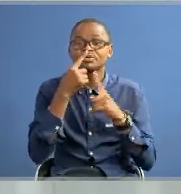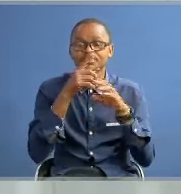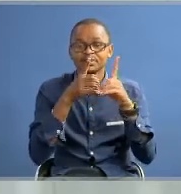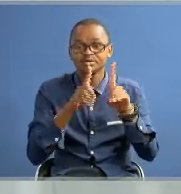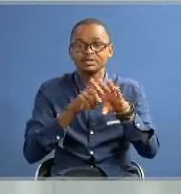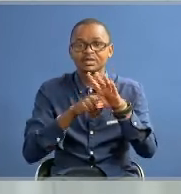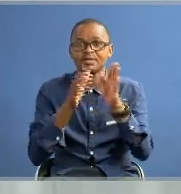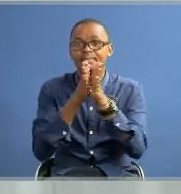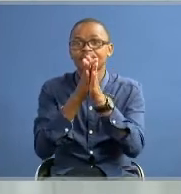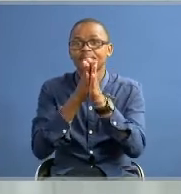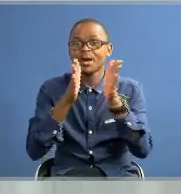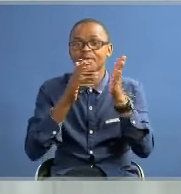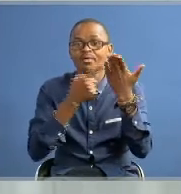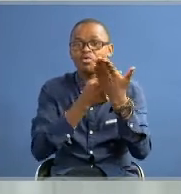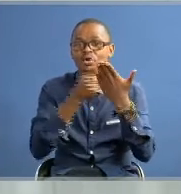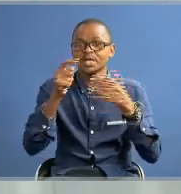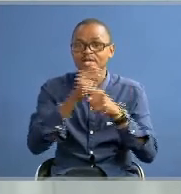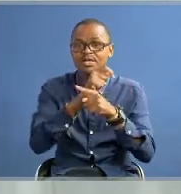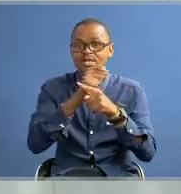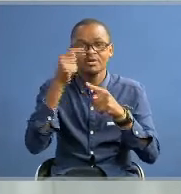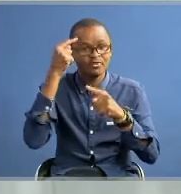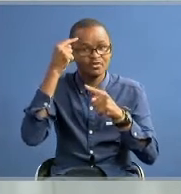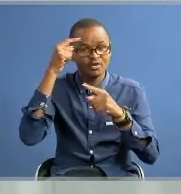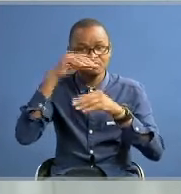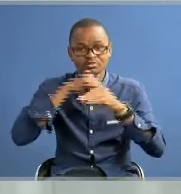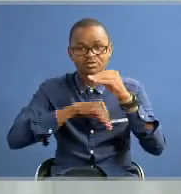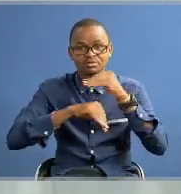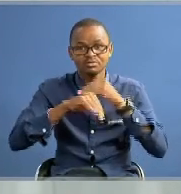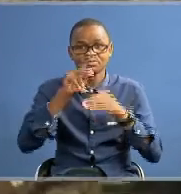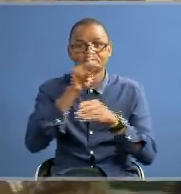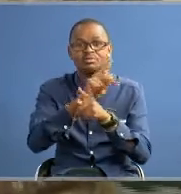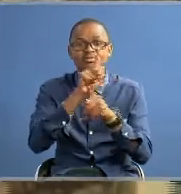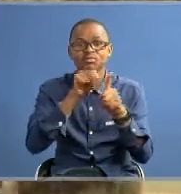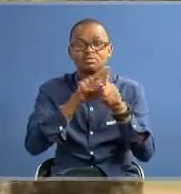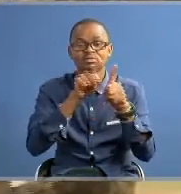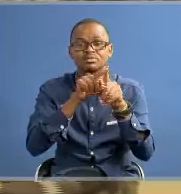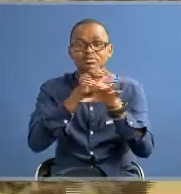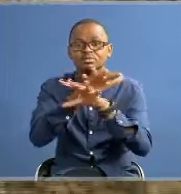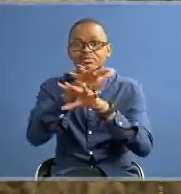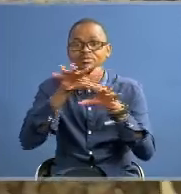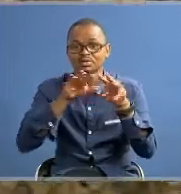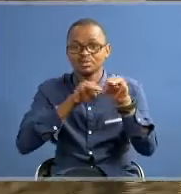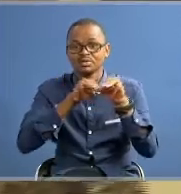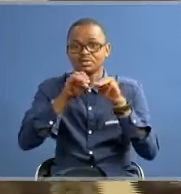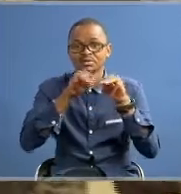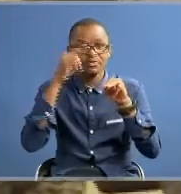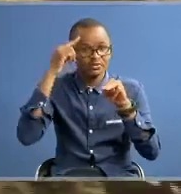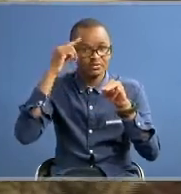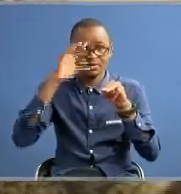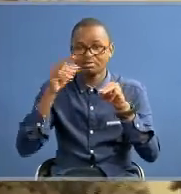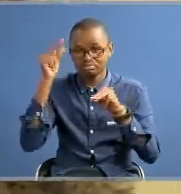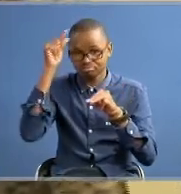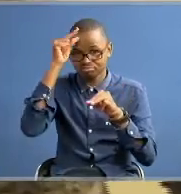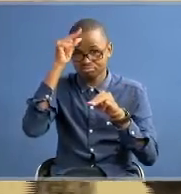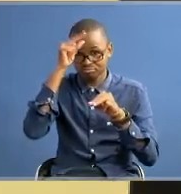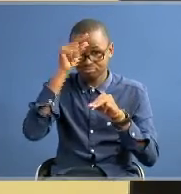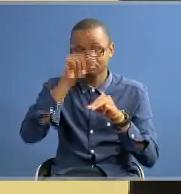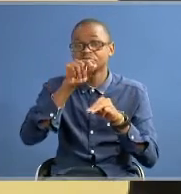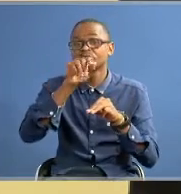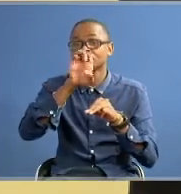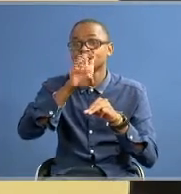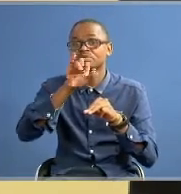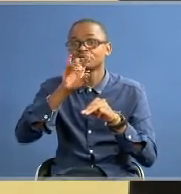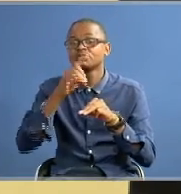Speaking during the opening of a week-long training forum for corruption prevention in supply chain management for county governments,